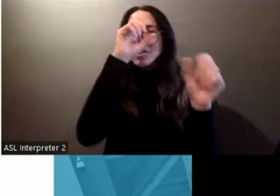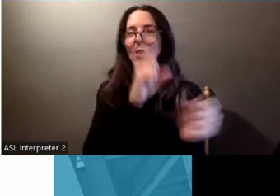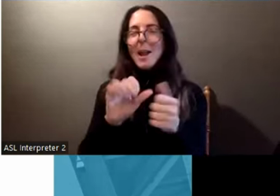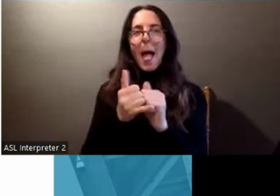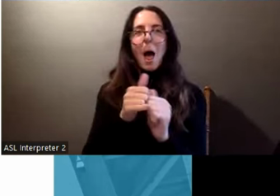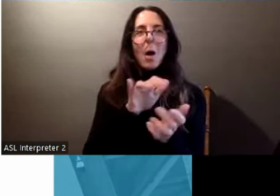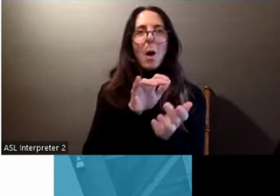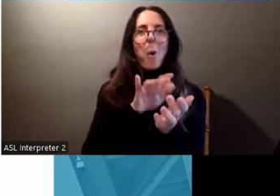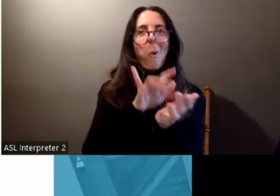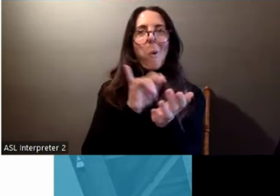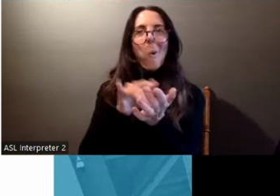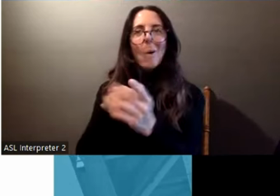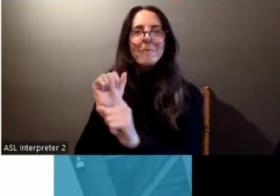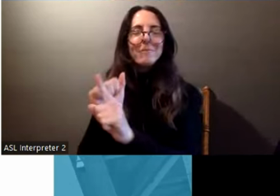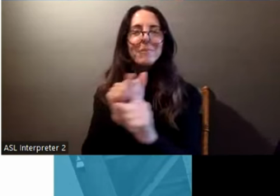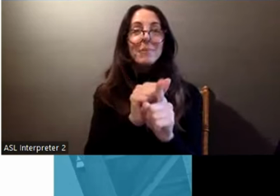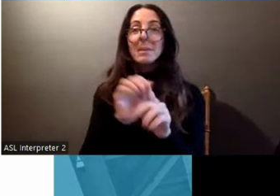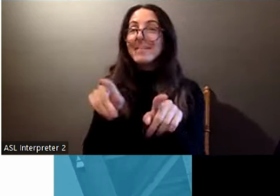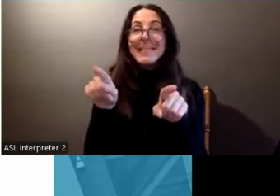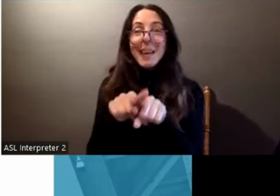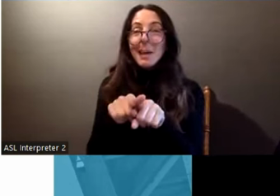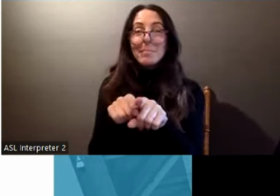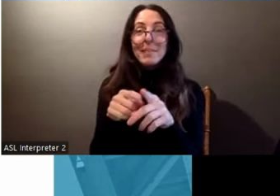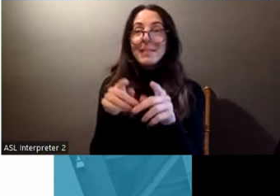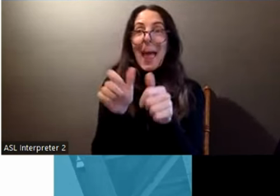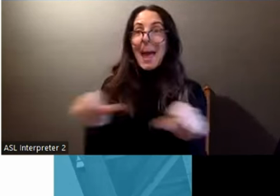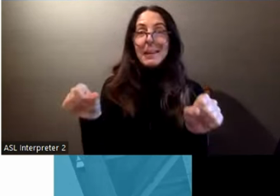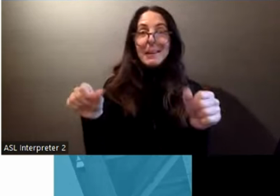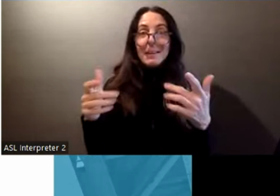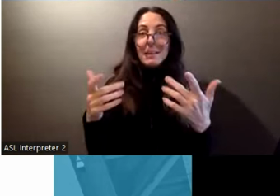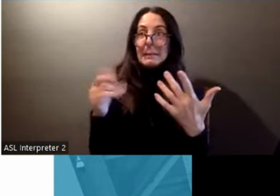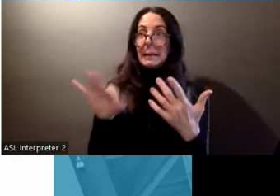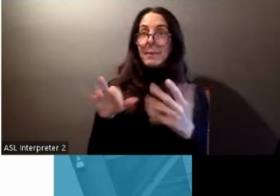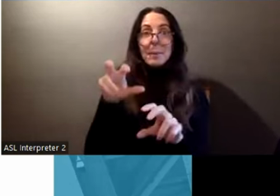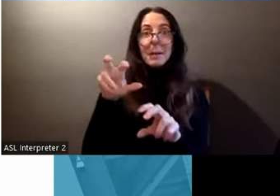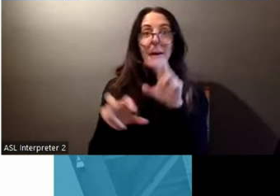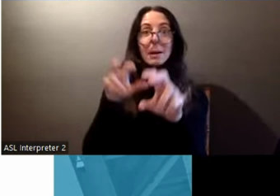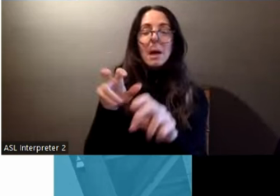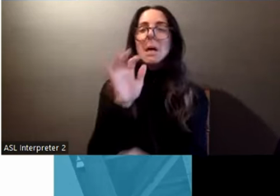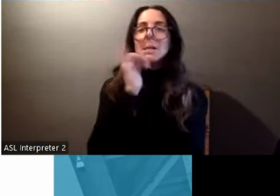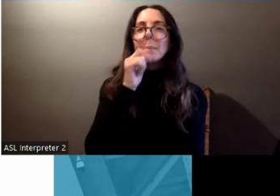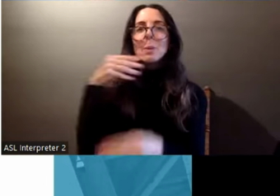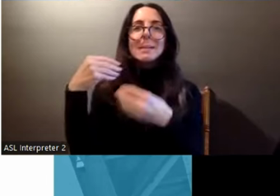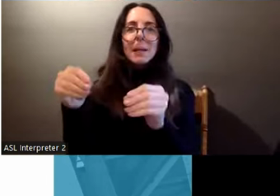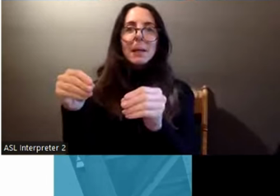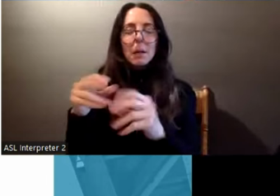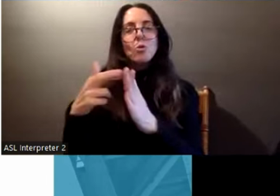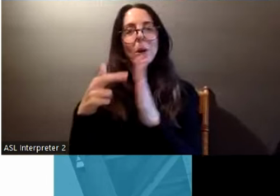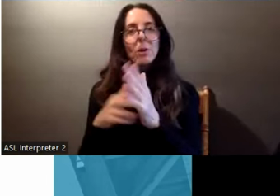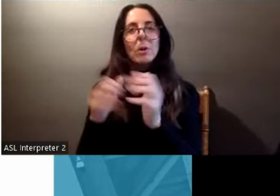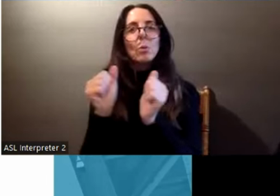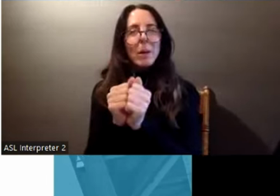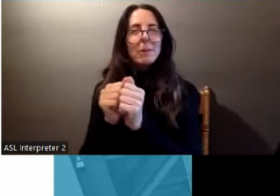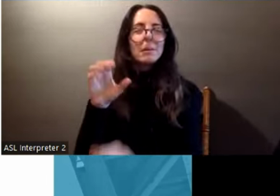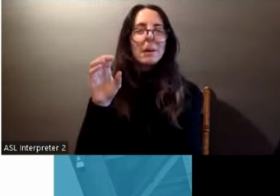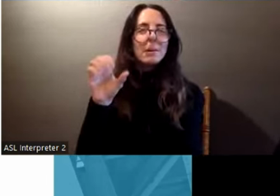you're investing, you want to know that the person selling you that investment registered with the Securities Commission. If